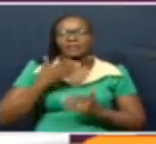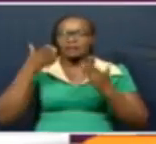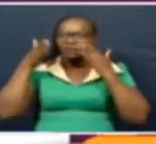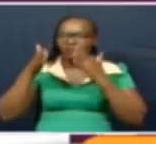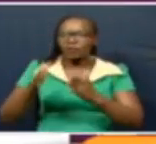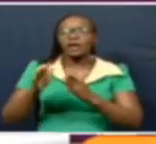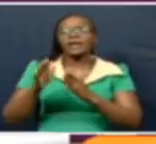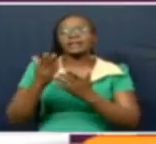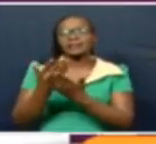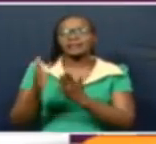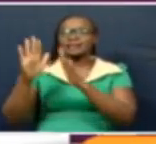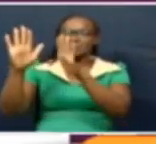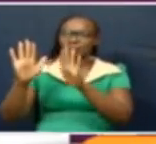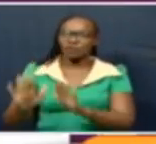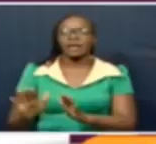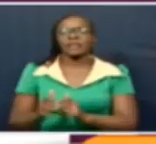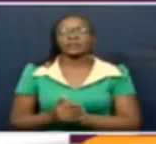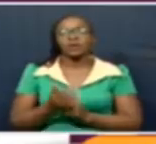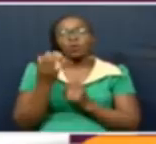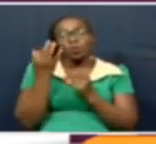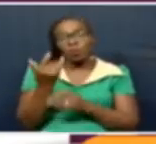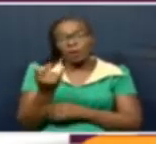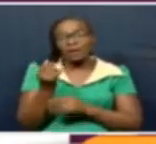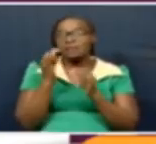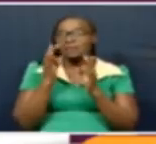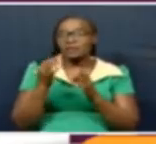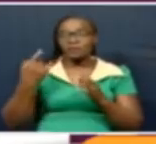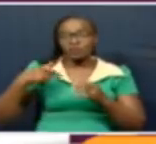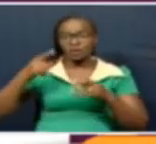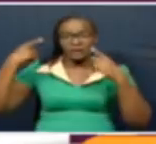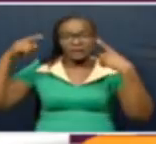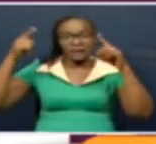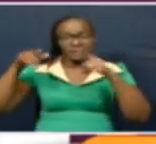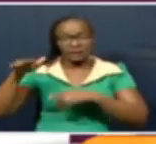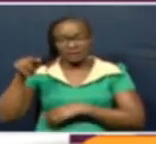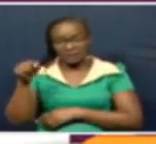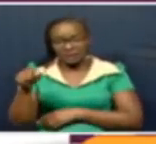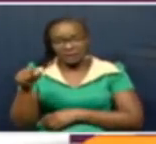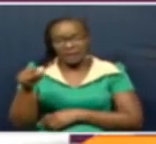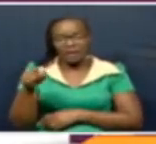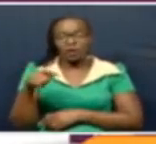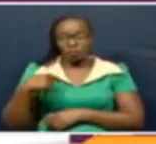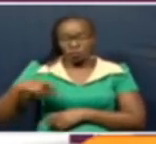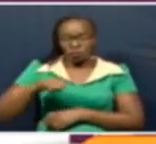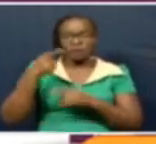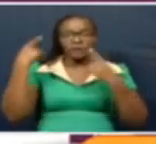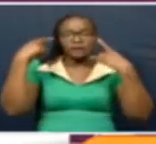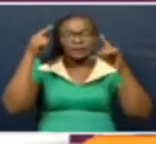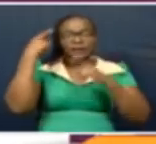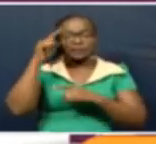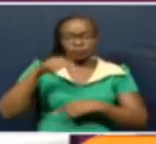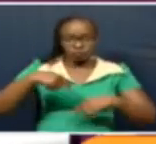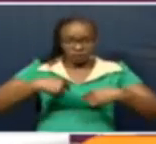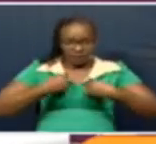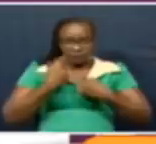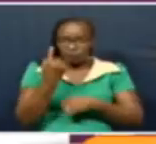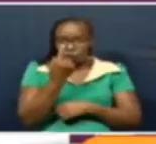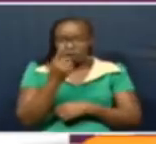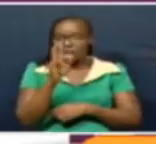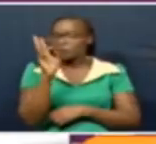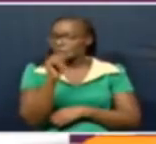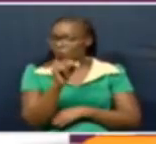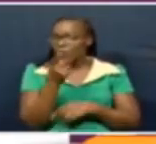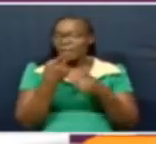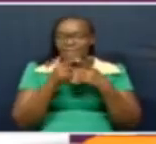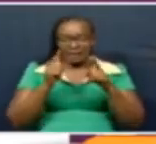people, because if we succeed there, we have not only succeeded for ourselves, we have